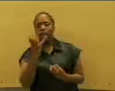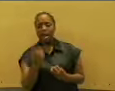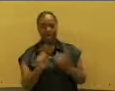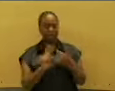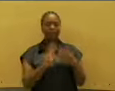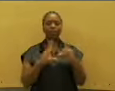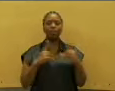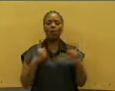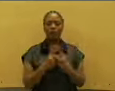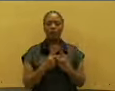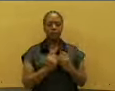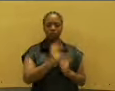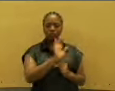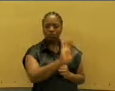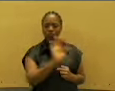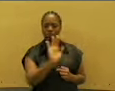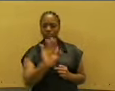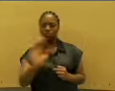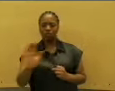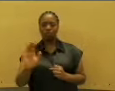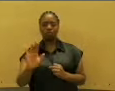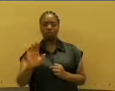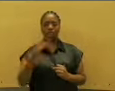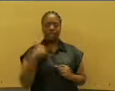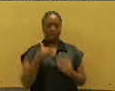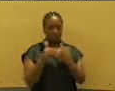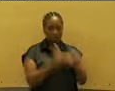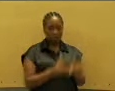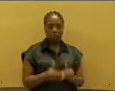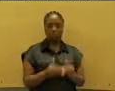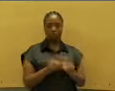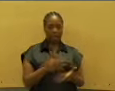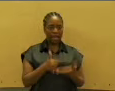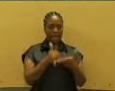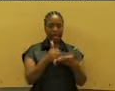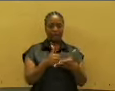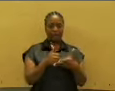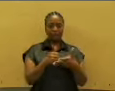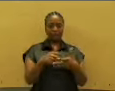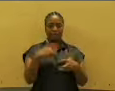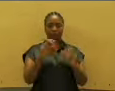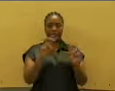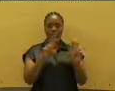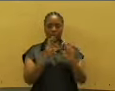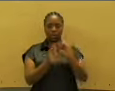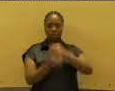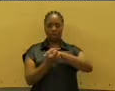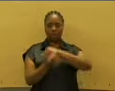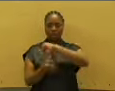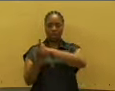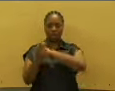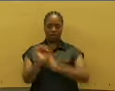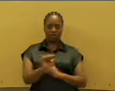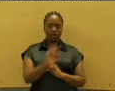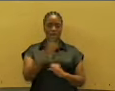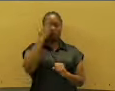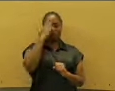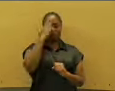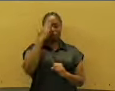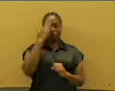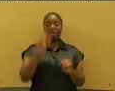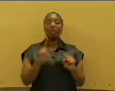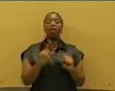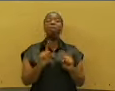departments on the university that are geared towards addressing the issues that come up, the issues that we actually brought up as well. And they did say